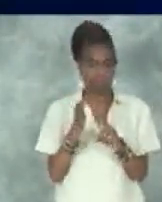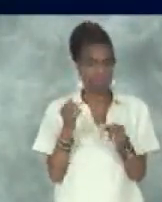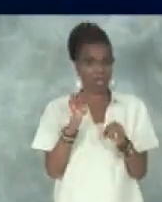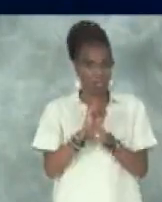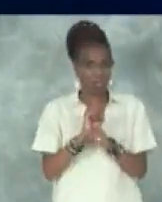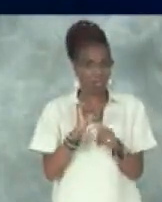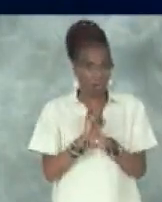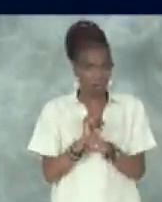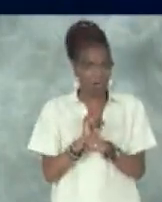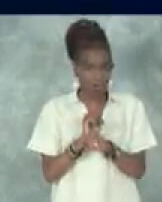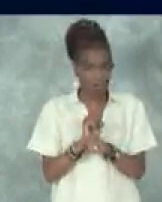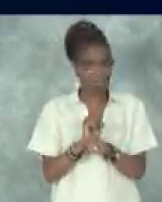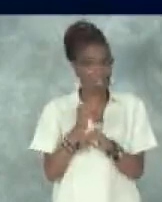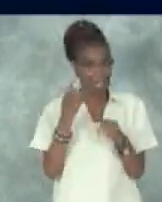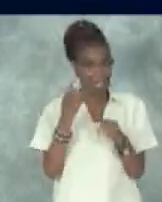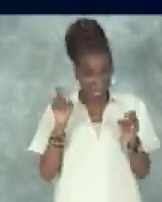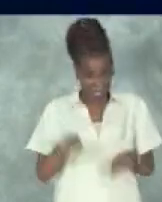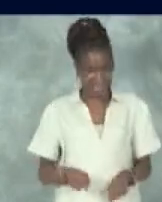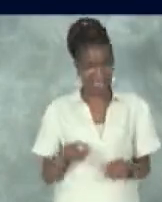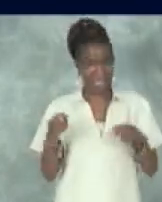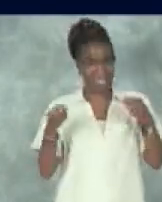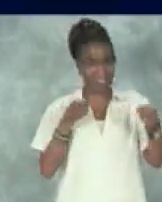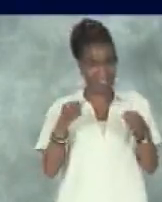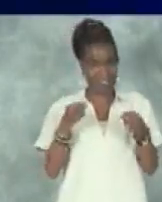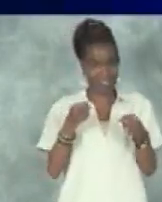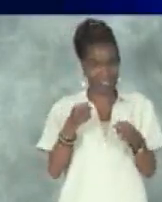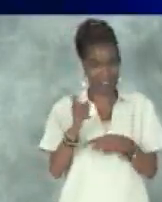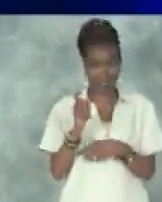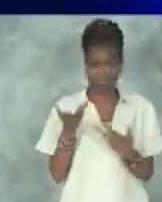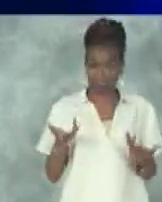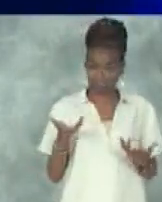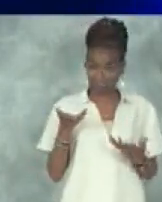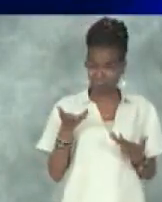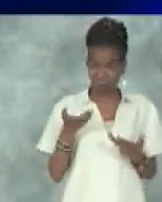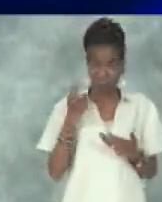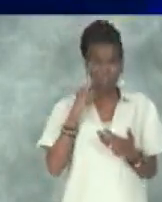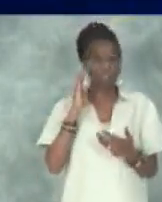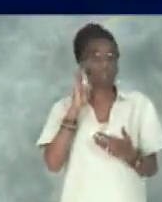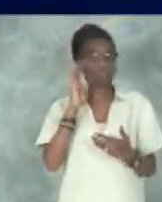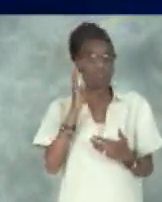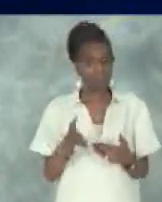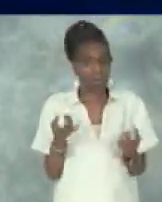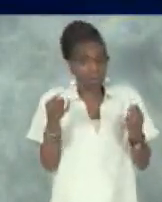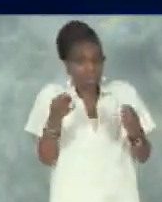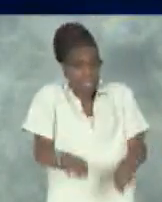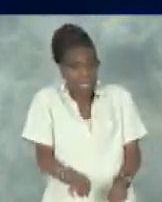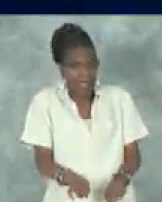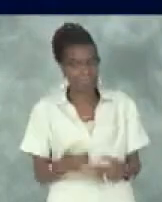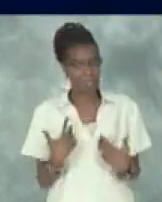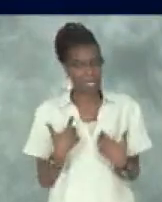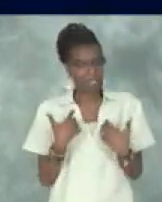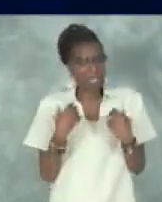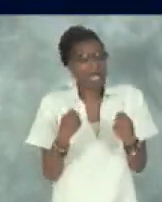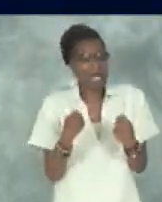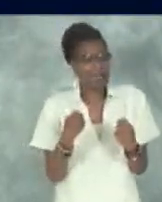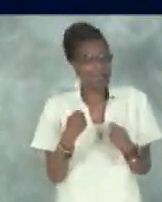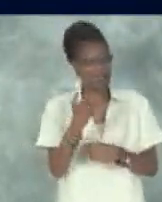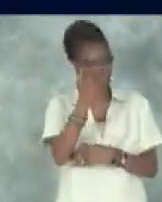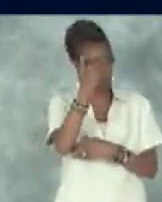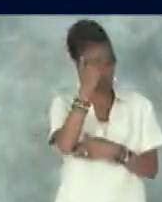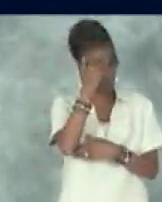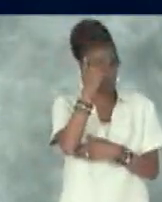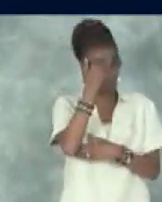I can handle this. This shall come to pass. Confidence is knowing that